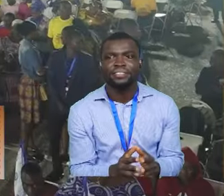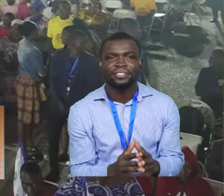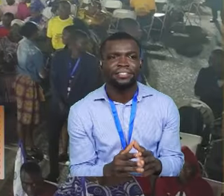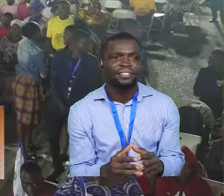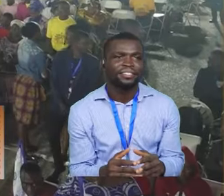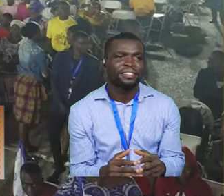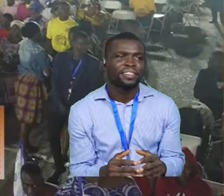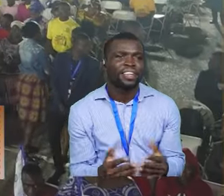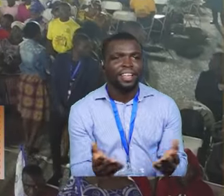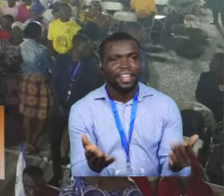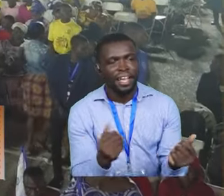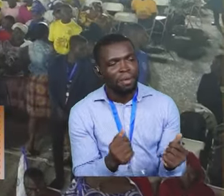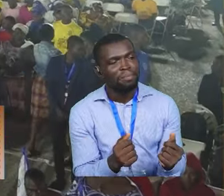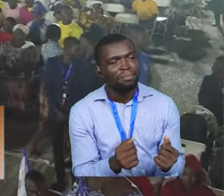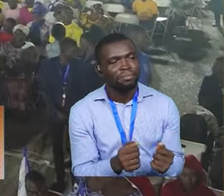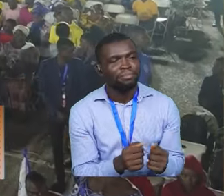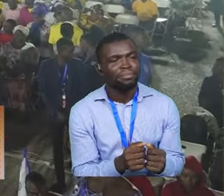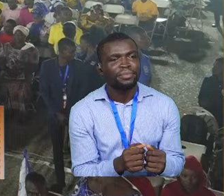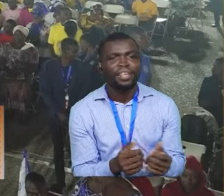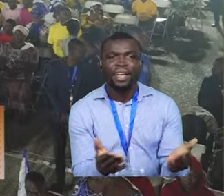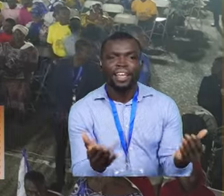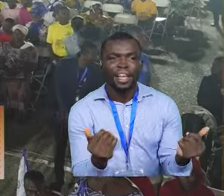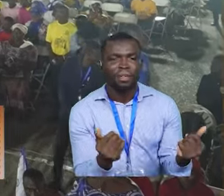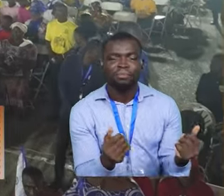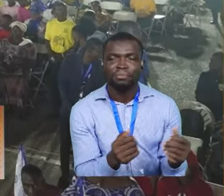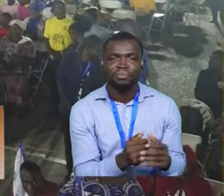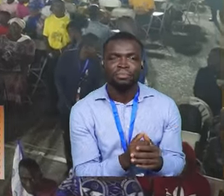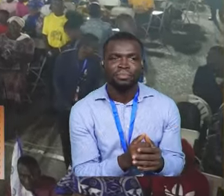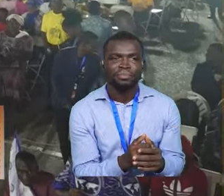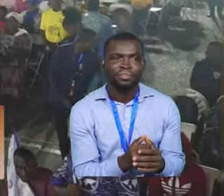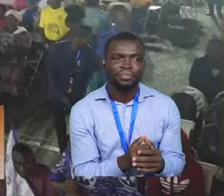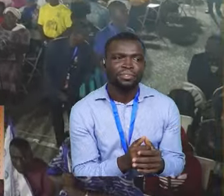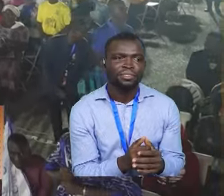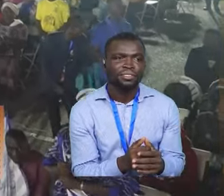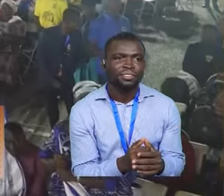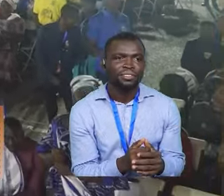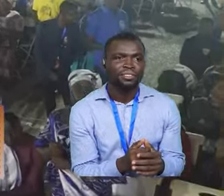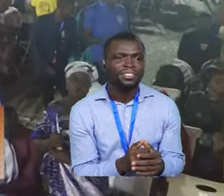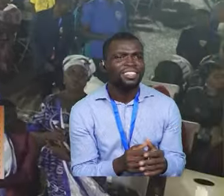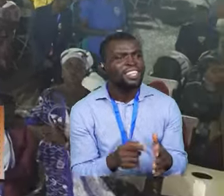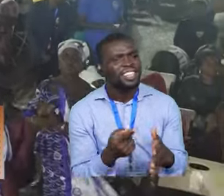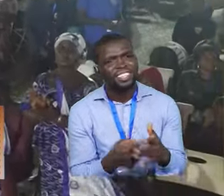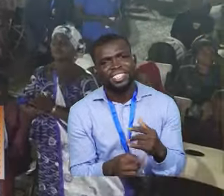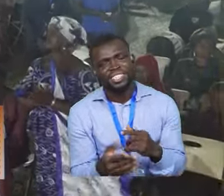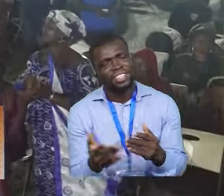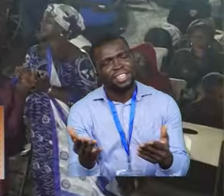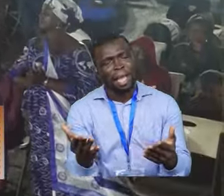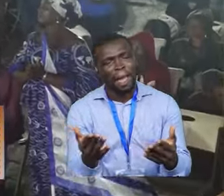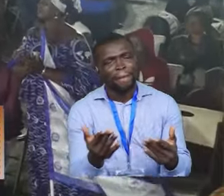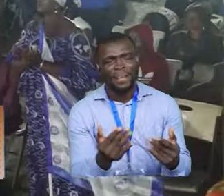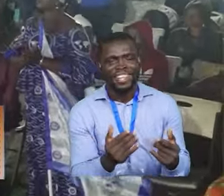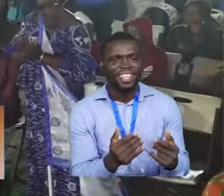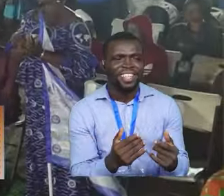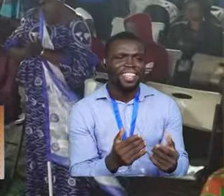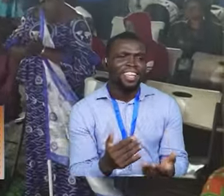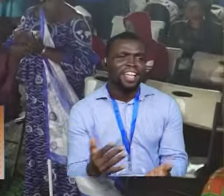Panobra, come. Come. Bra. There are some of you, please come.